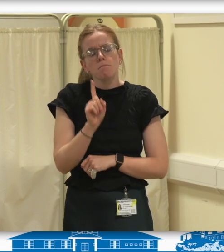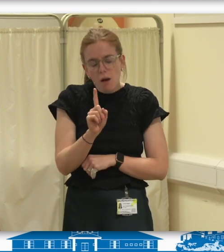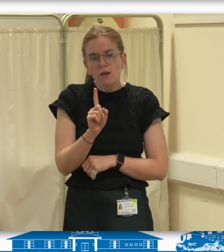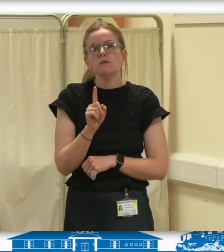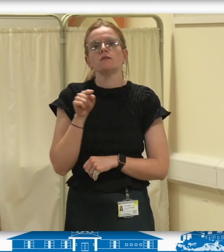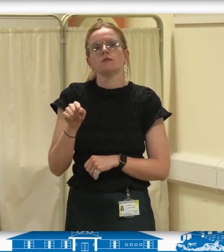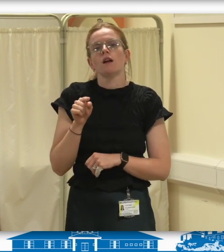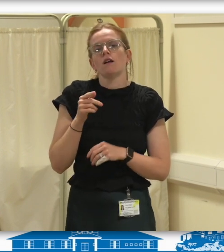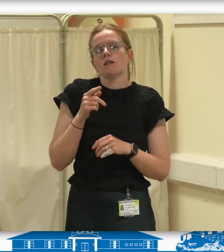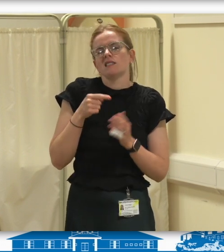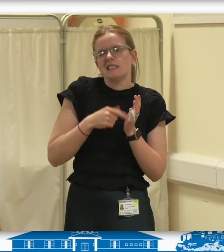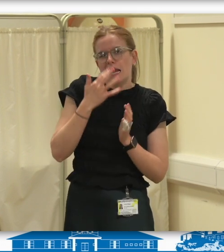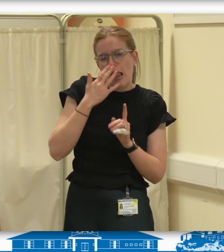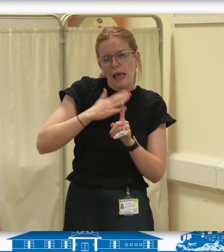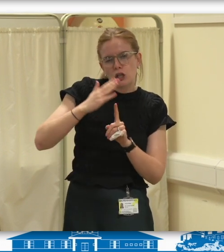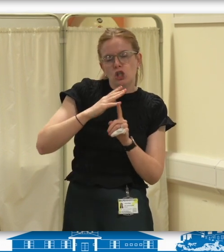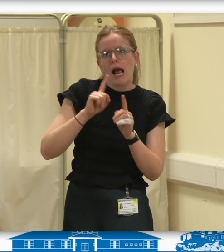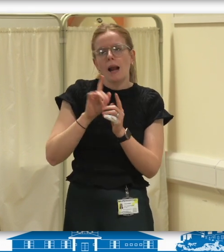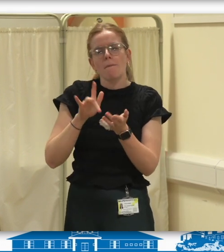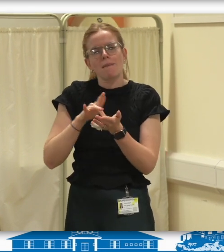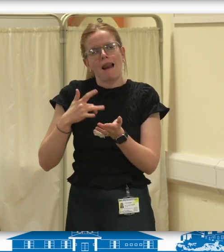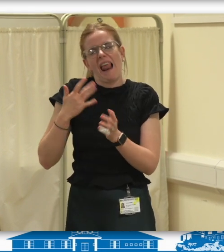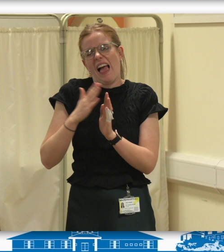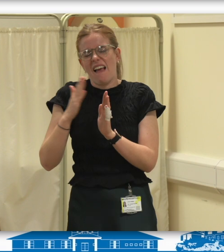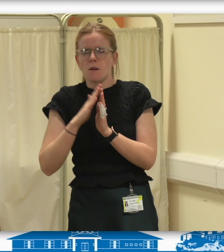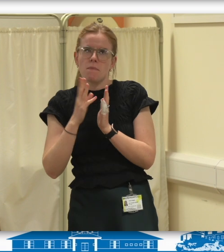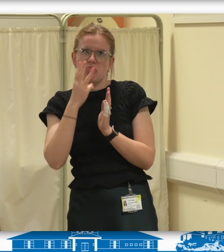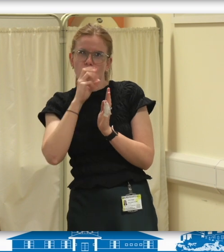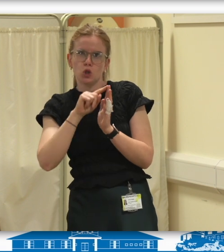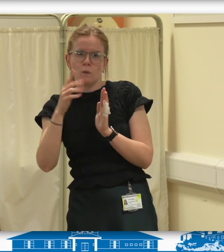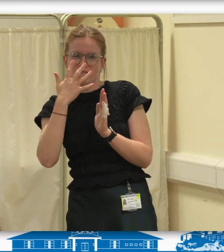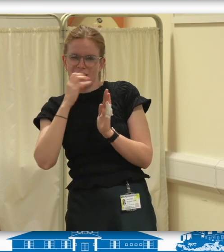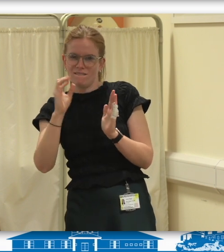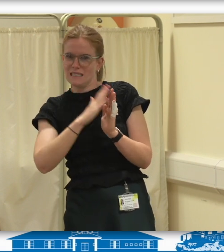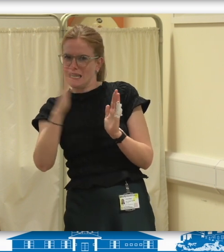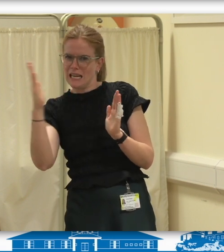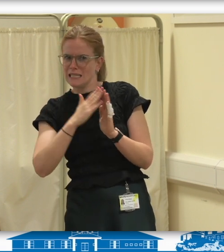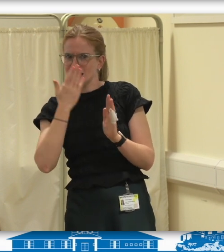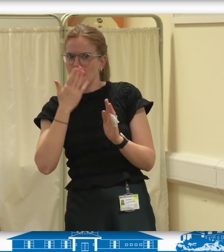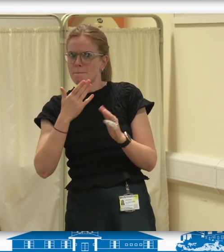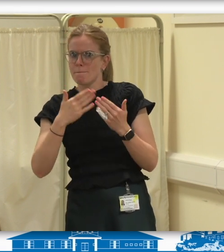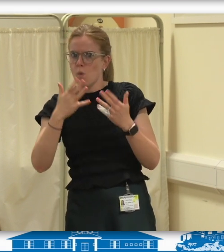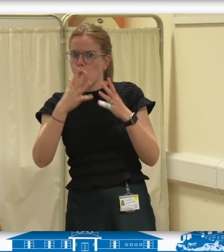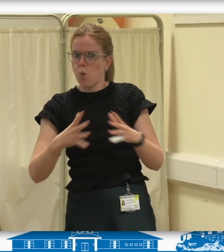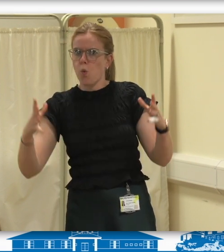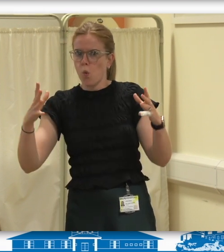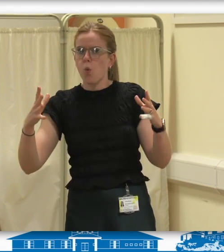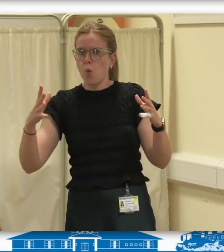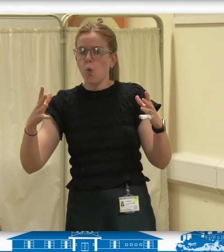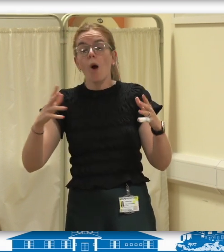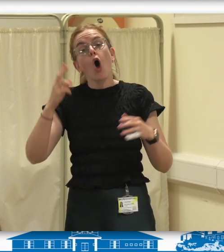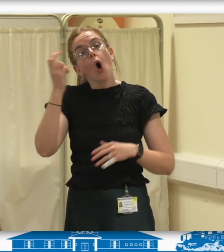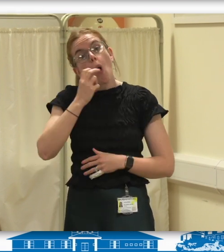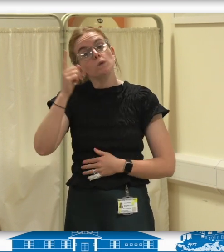in adolescence and midlife, 30 to 50. New onset in older people is really quite